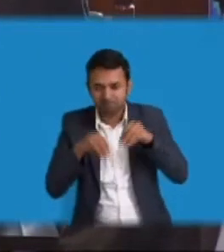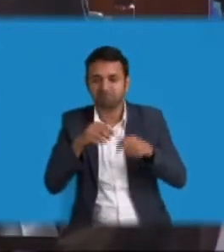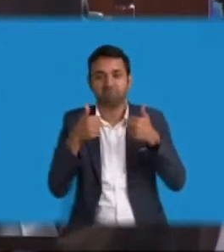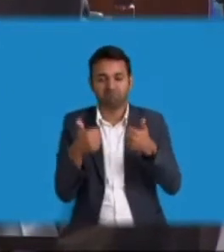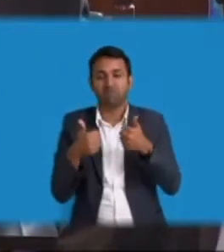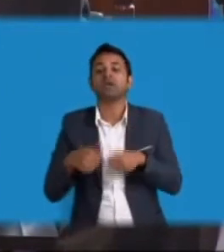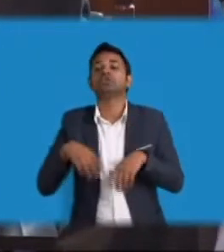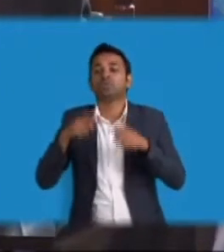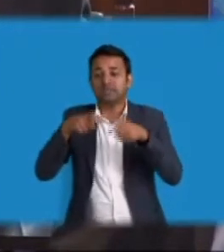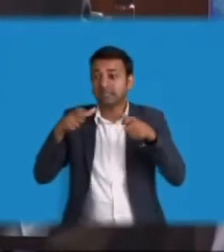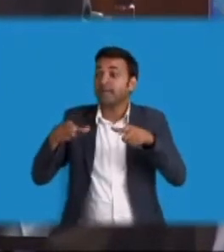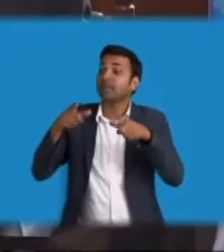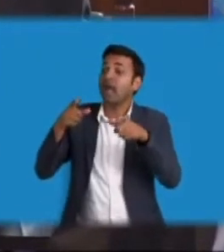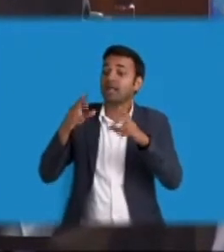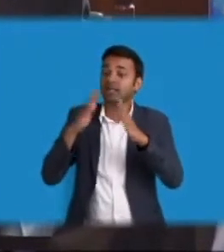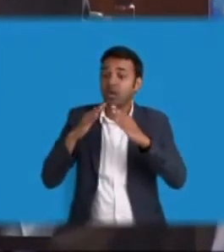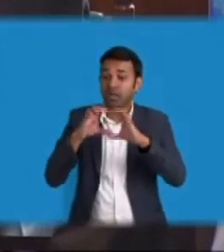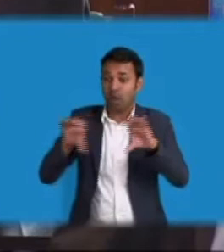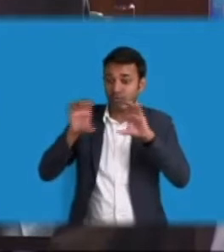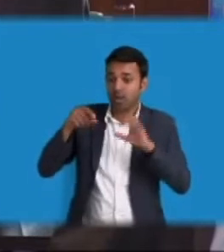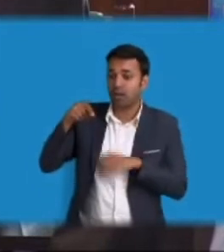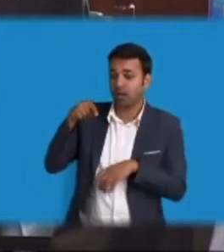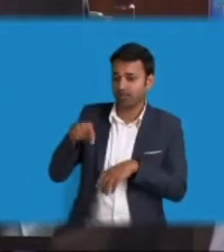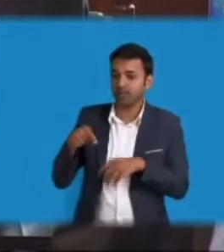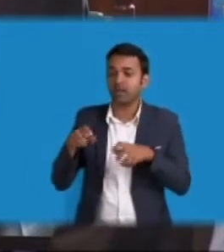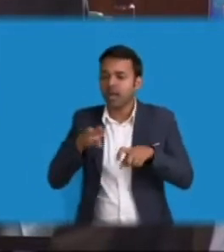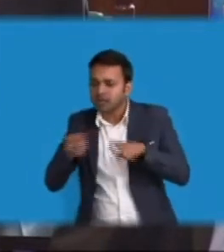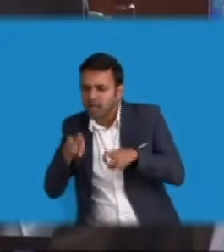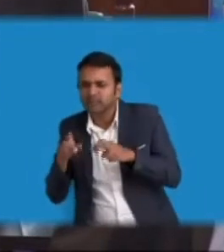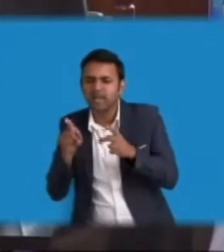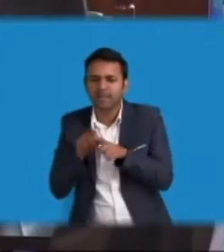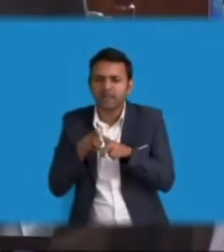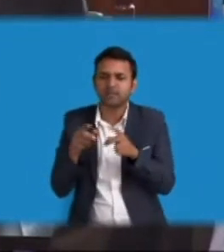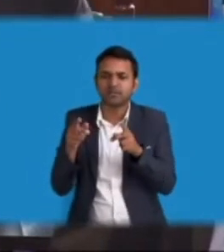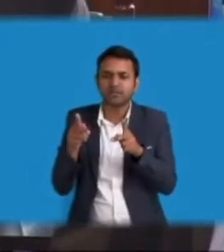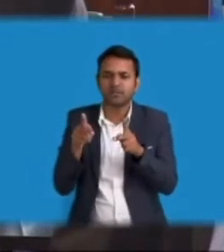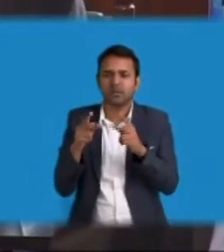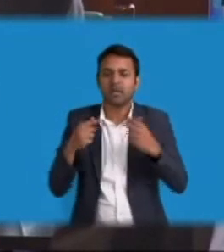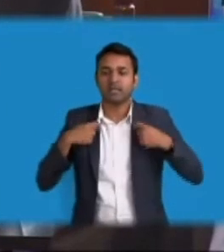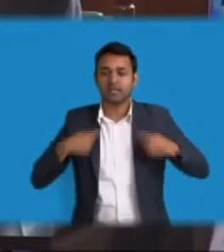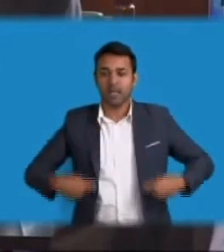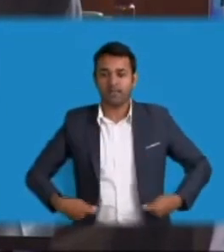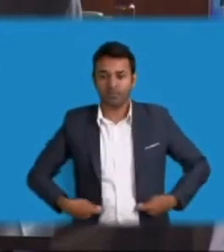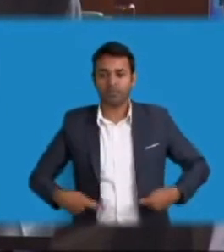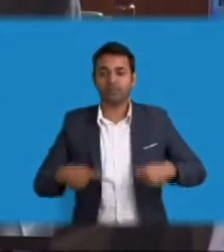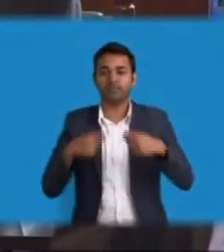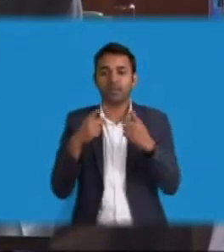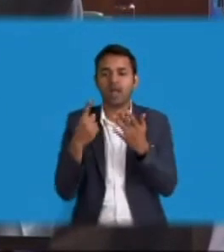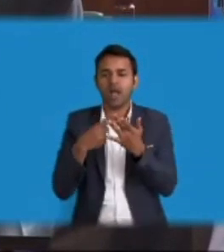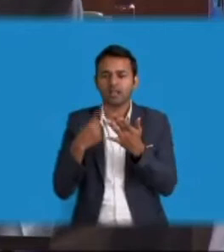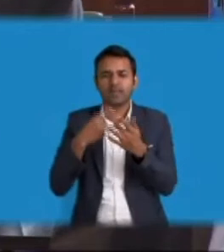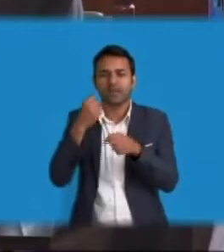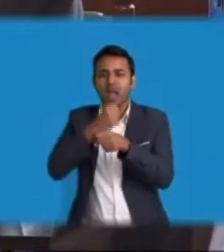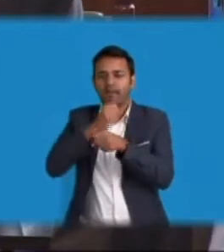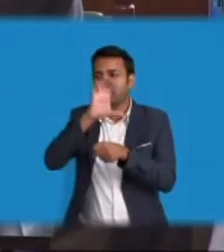public-private partnership with PMACG and TAPUS. This is taking municipal councils